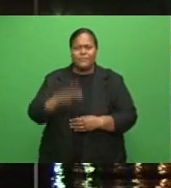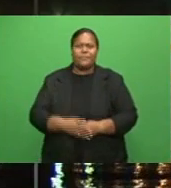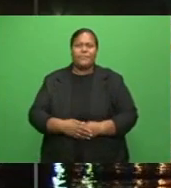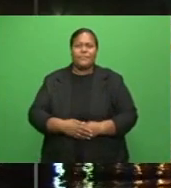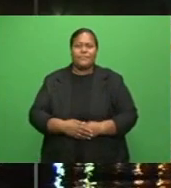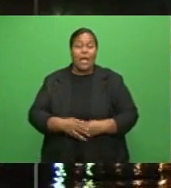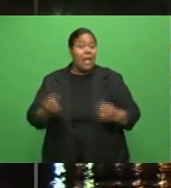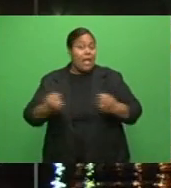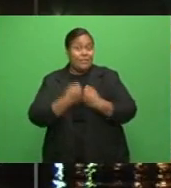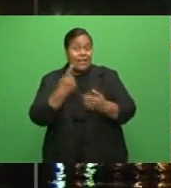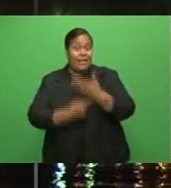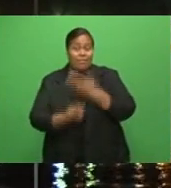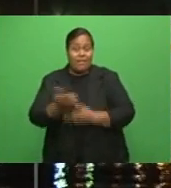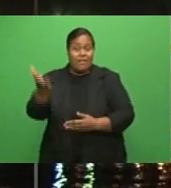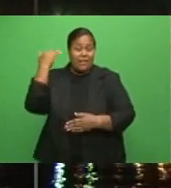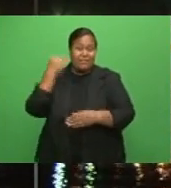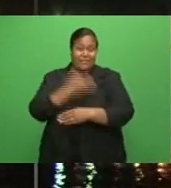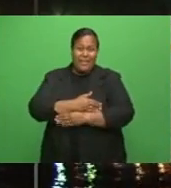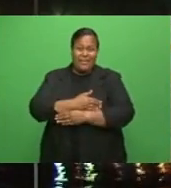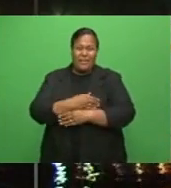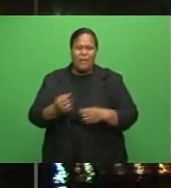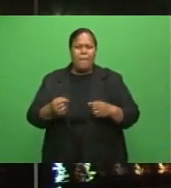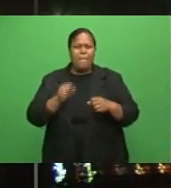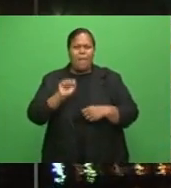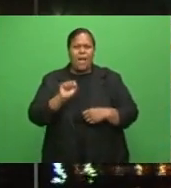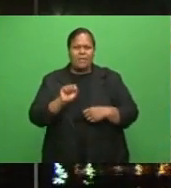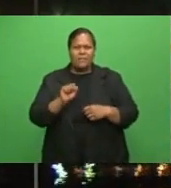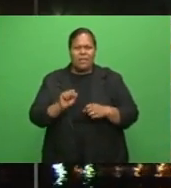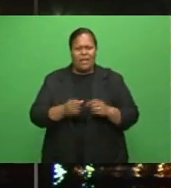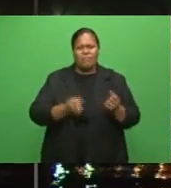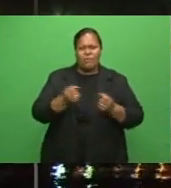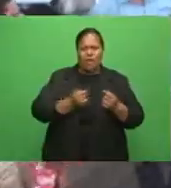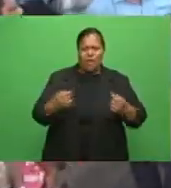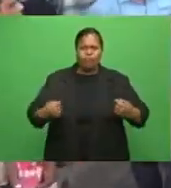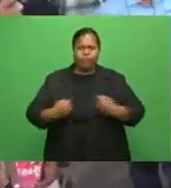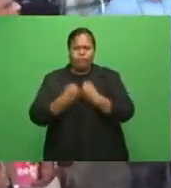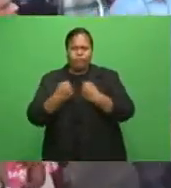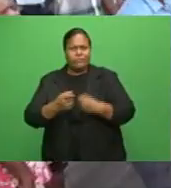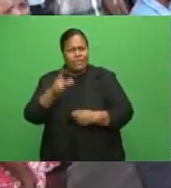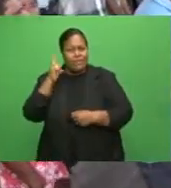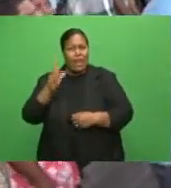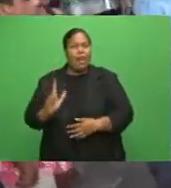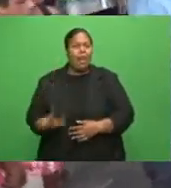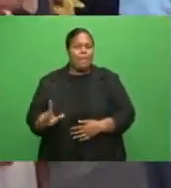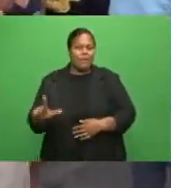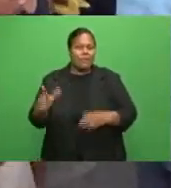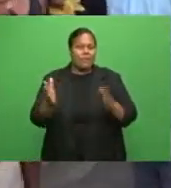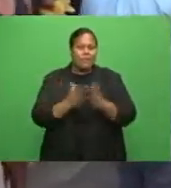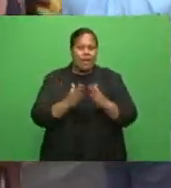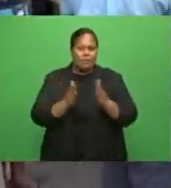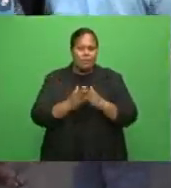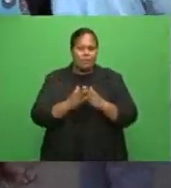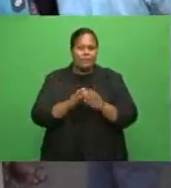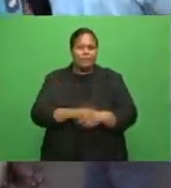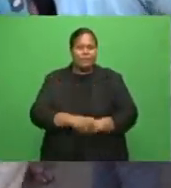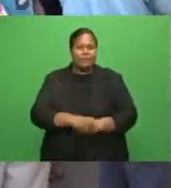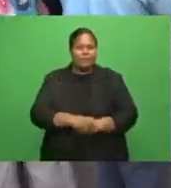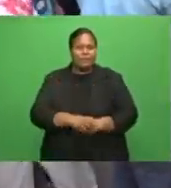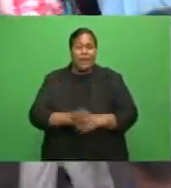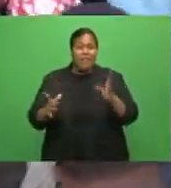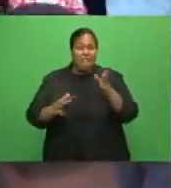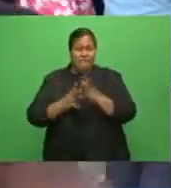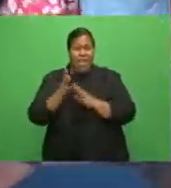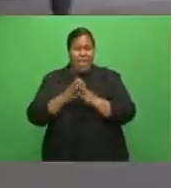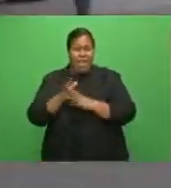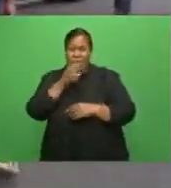accident between a bus and a locomotive in Lambasa town. When FBC News arrived at the scene, fire officers had just freed a